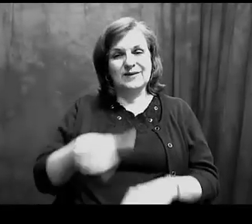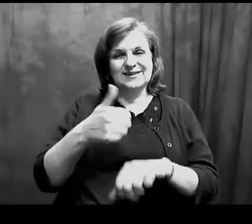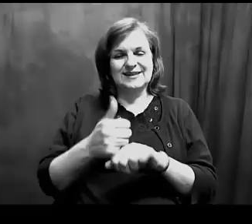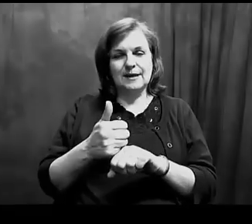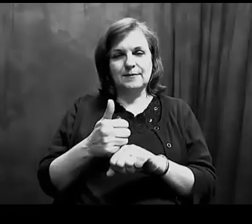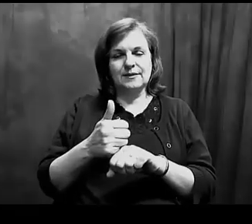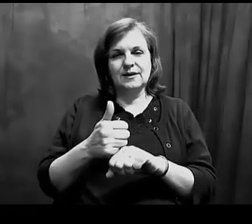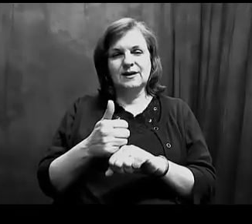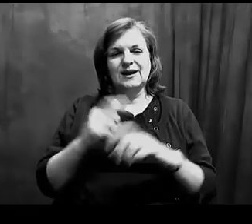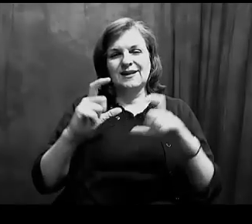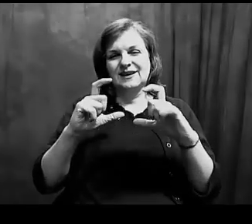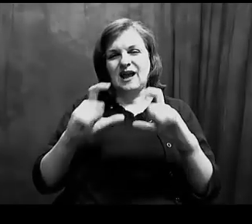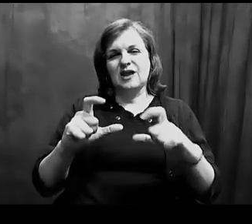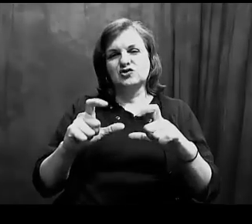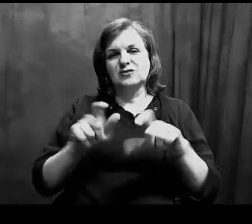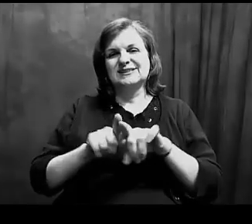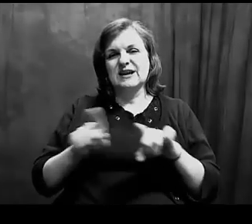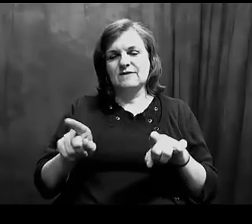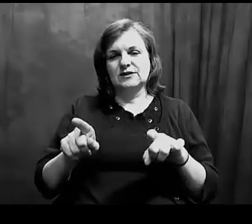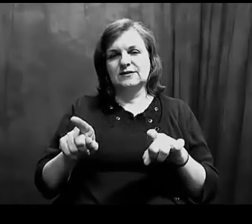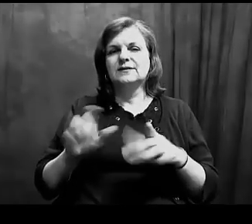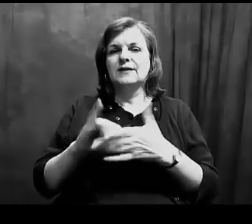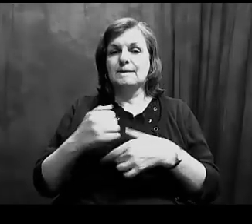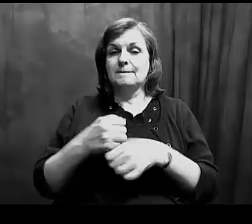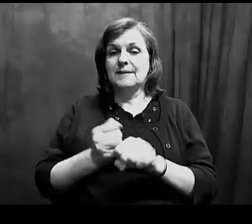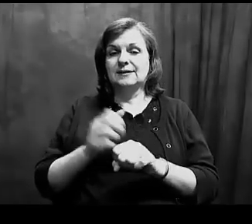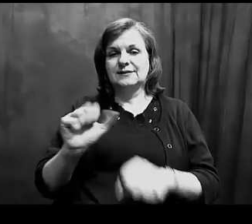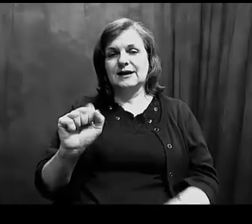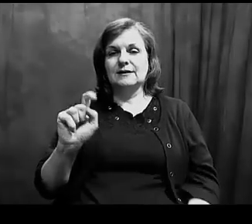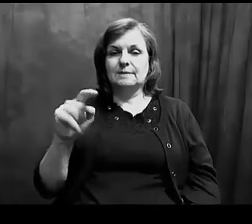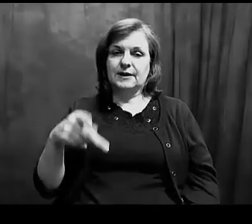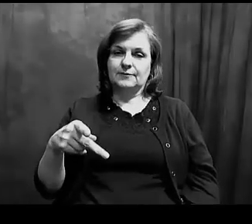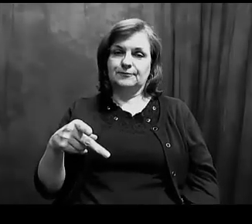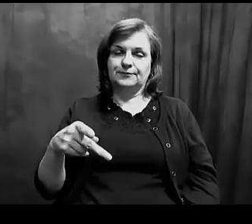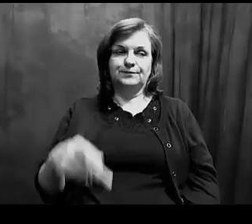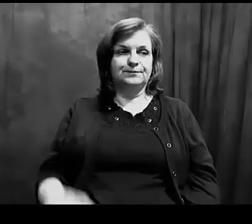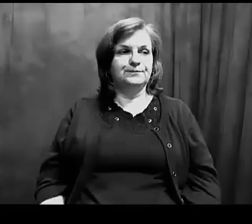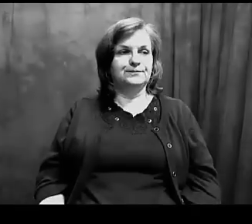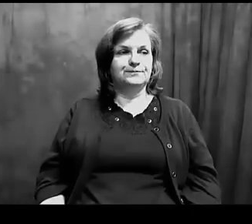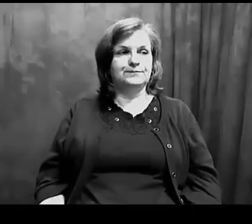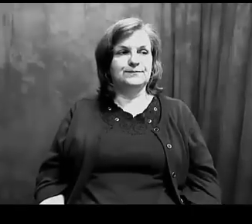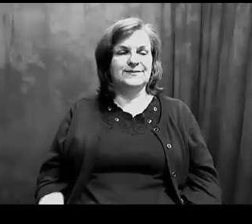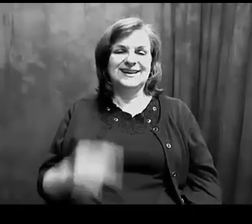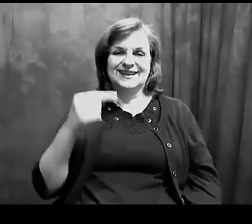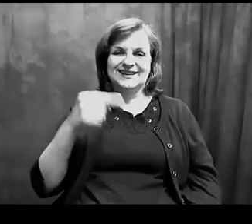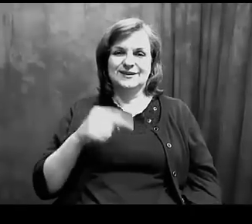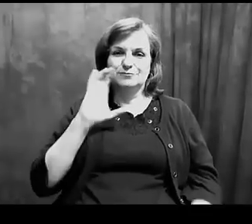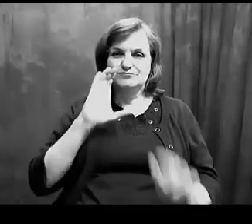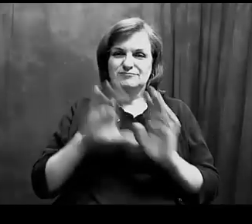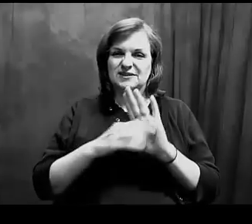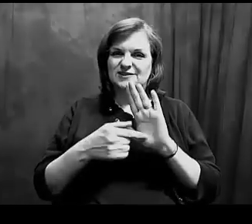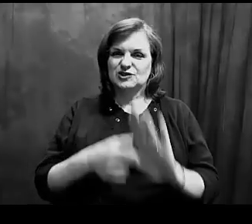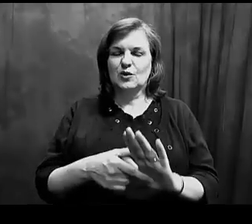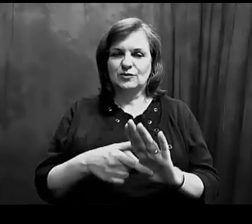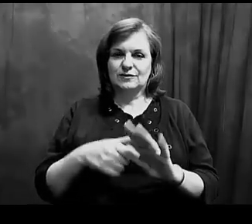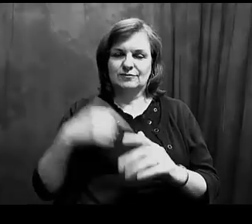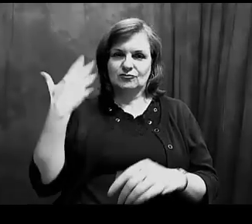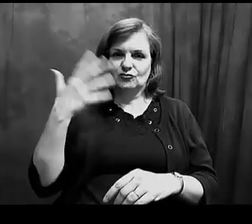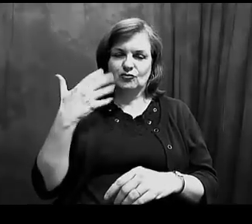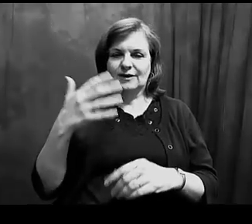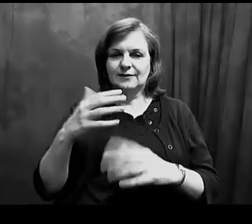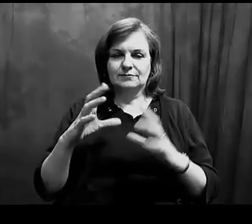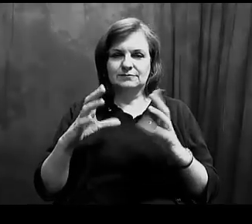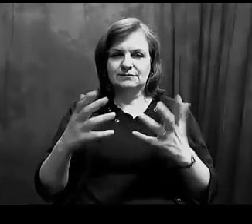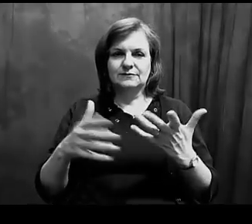So the whole idea is setting up this concentration gradient that is going to make ATP. This is what the